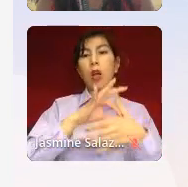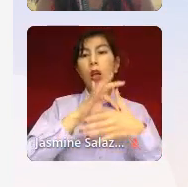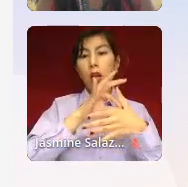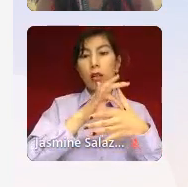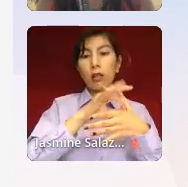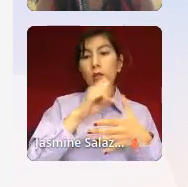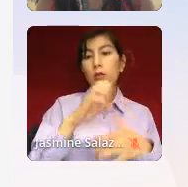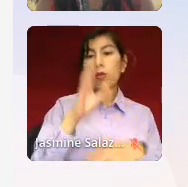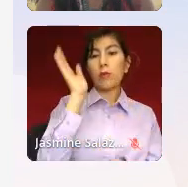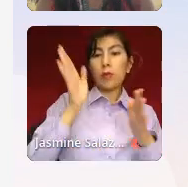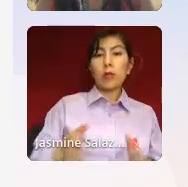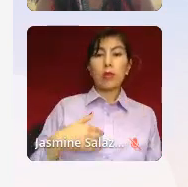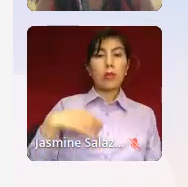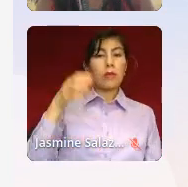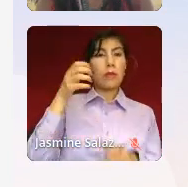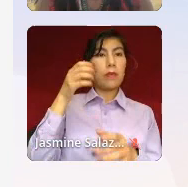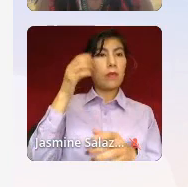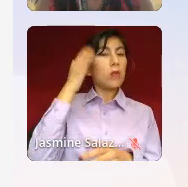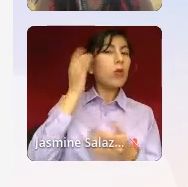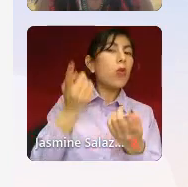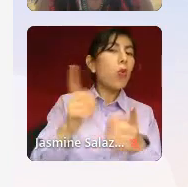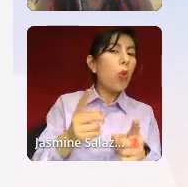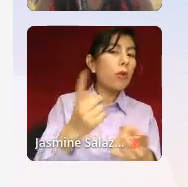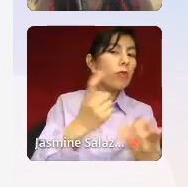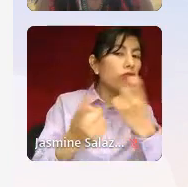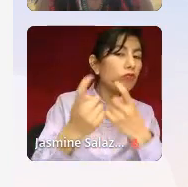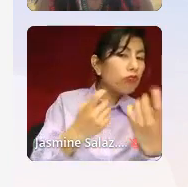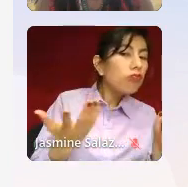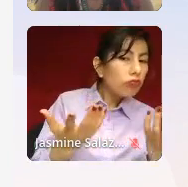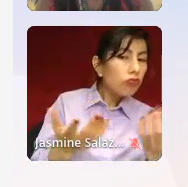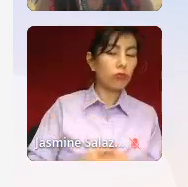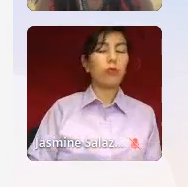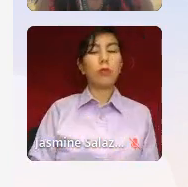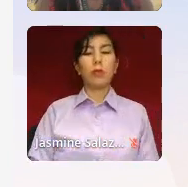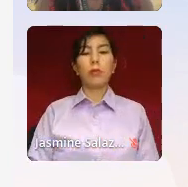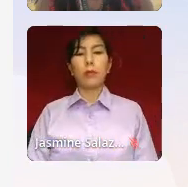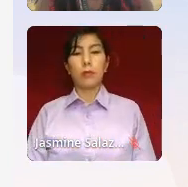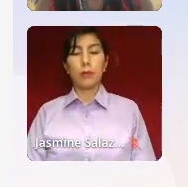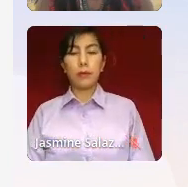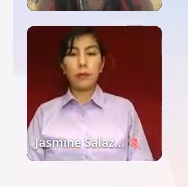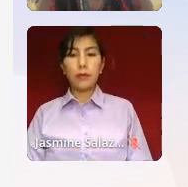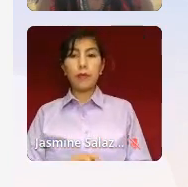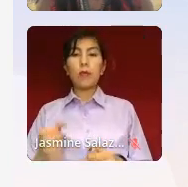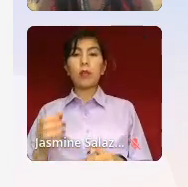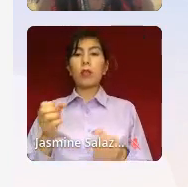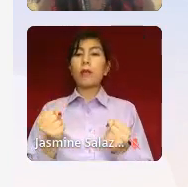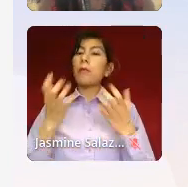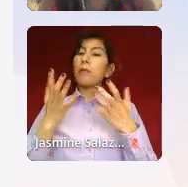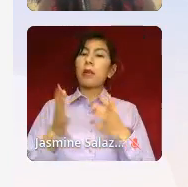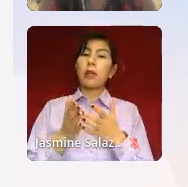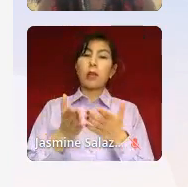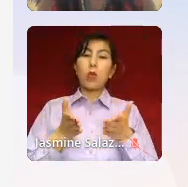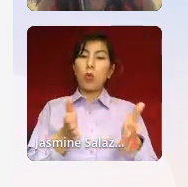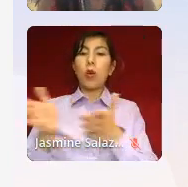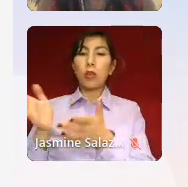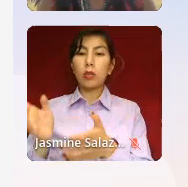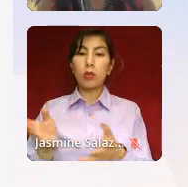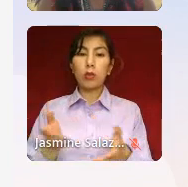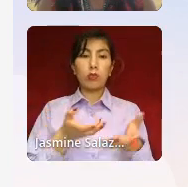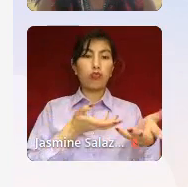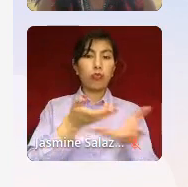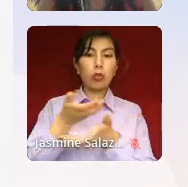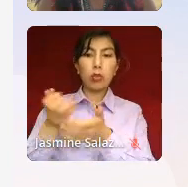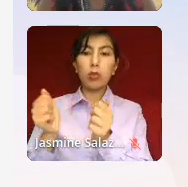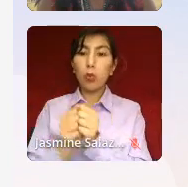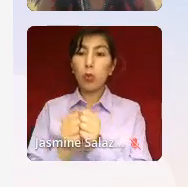being asked. Okay, so there's lots of ways to also engage with